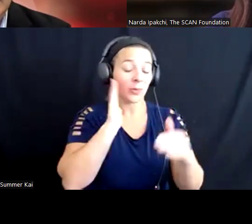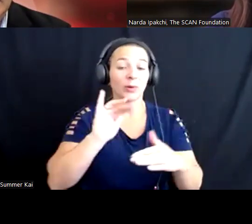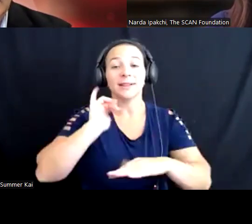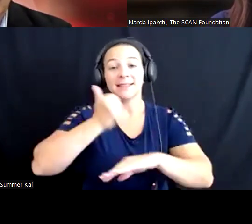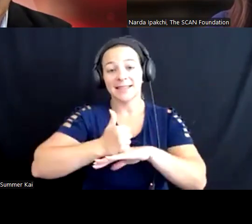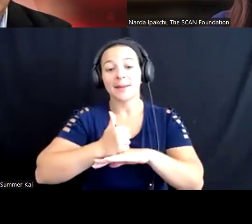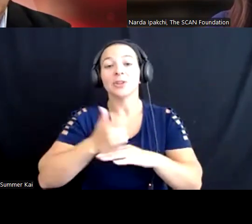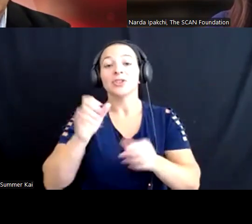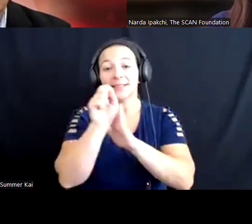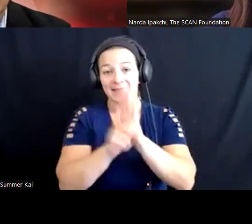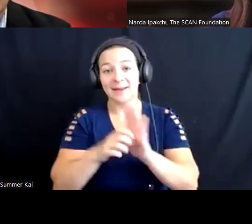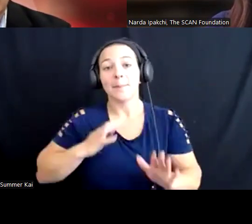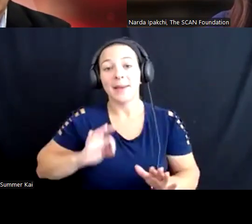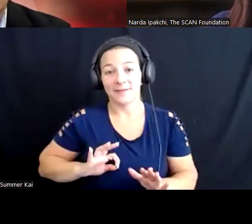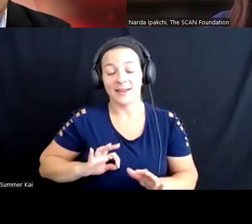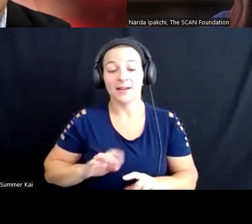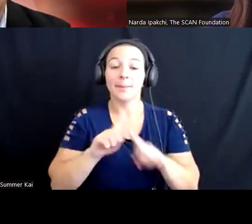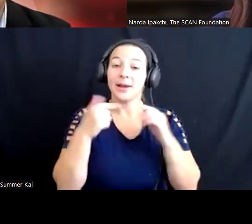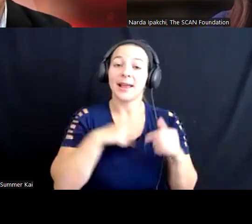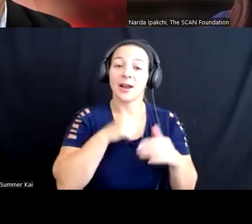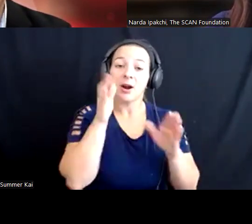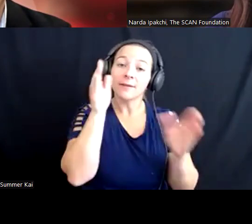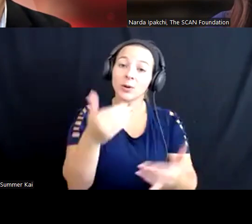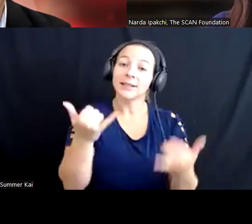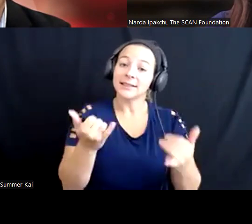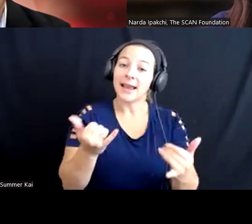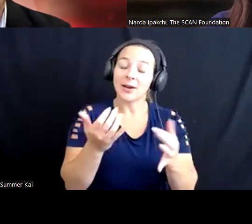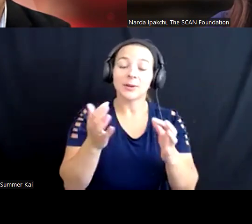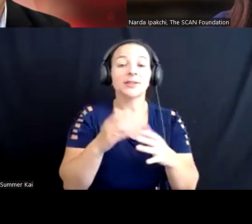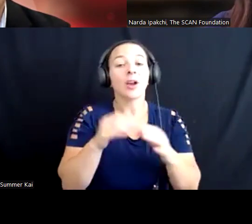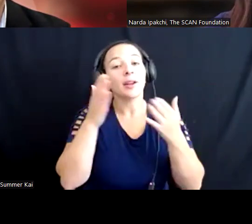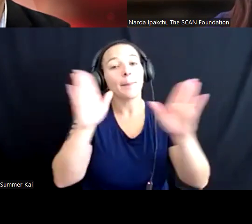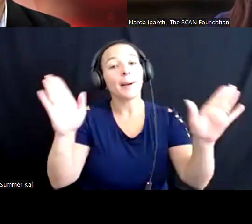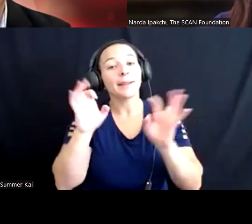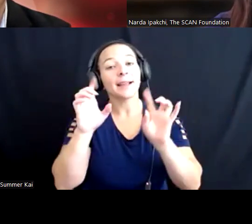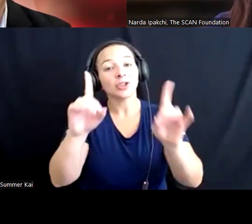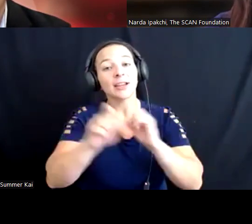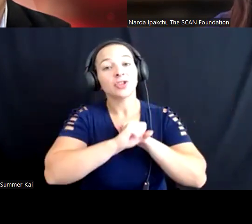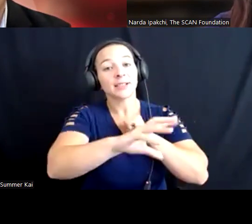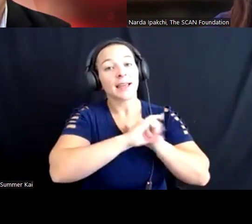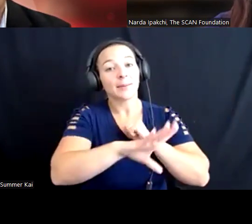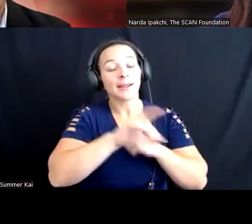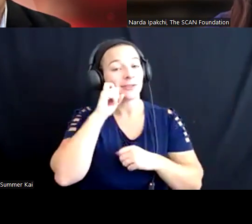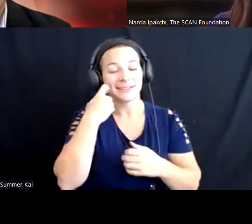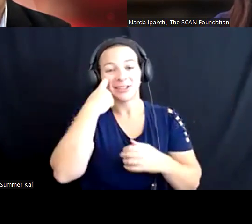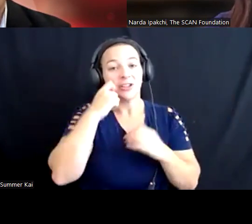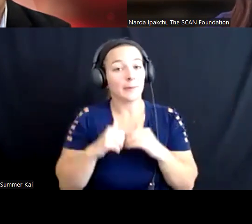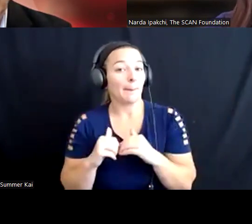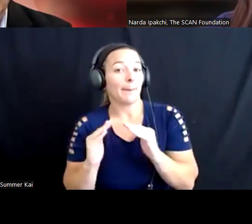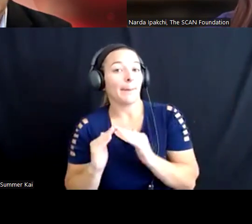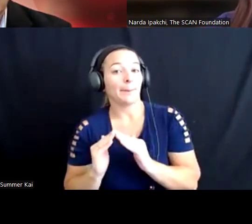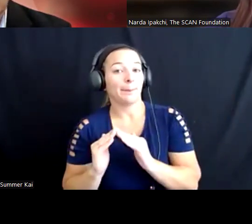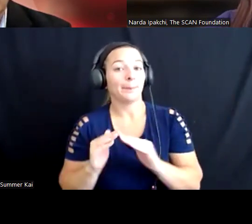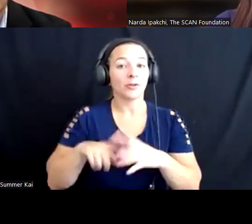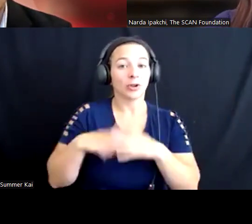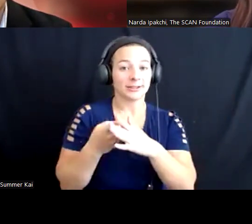benefit. Our focus at present, though, is on an important public education campaign that's really just getting off the ground. We've